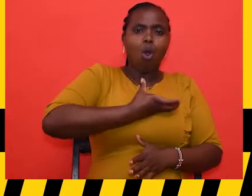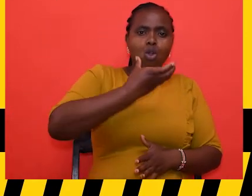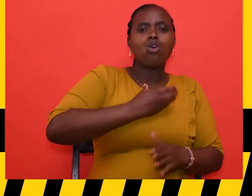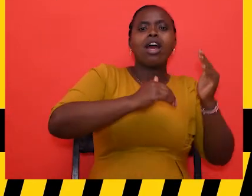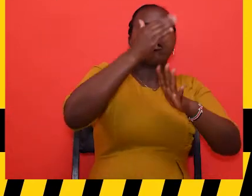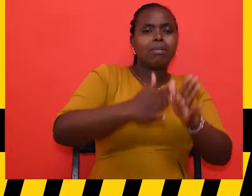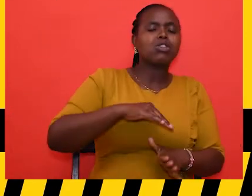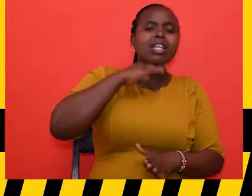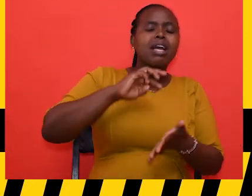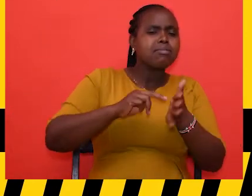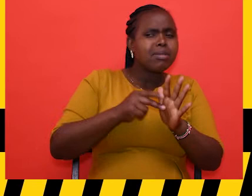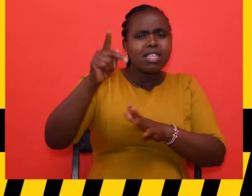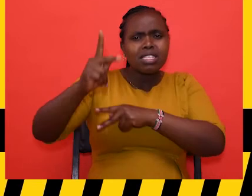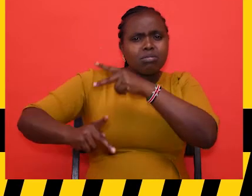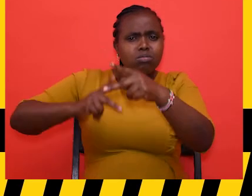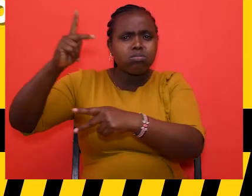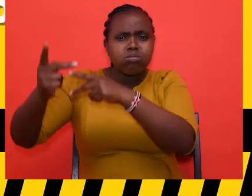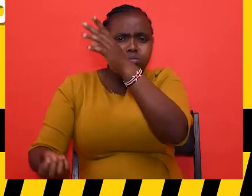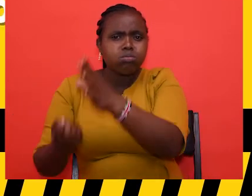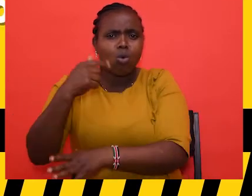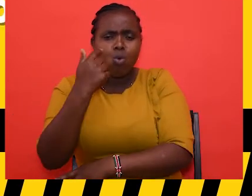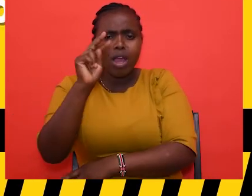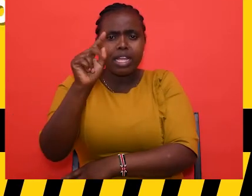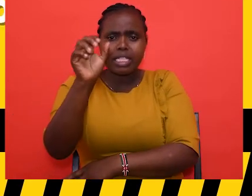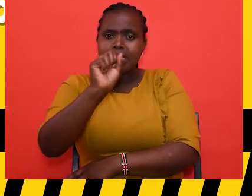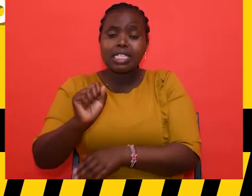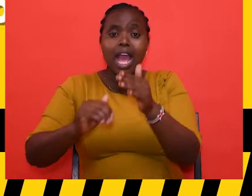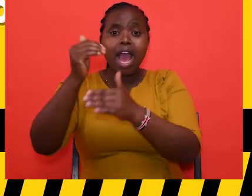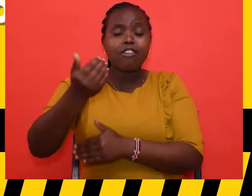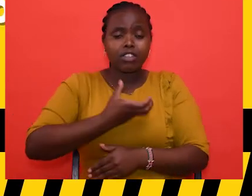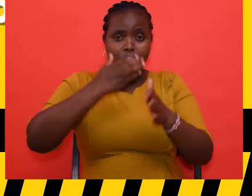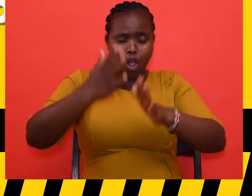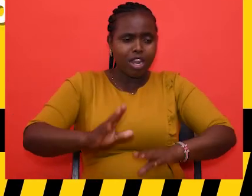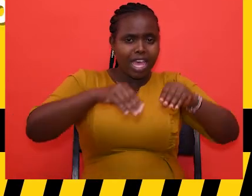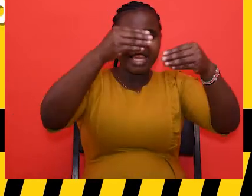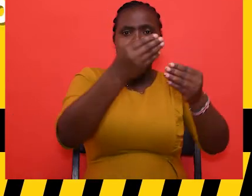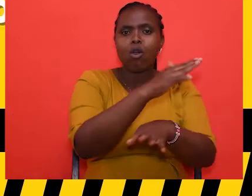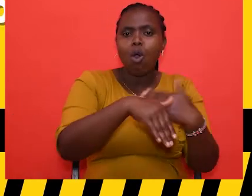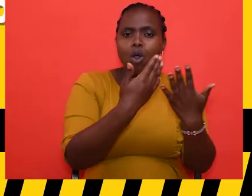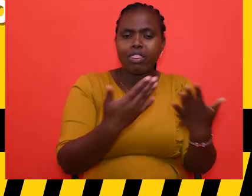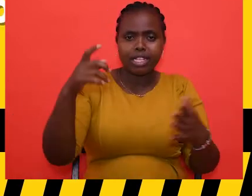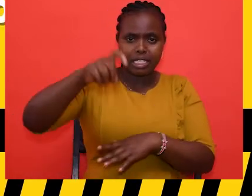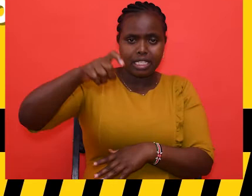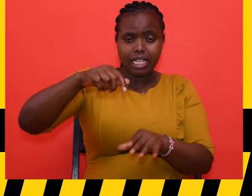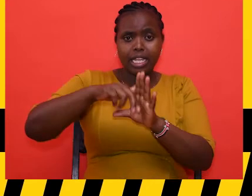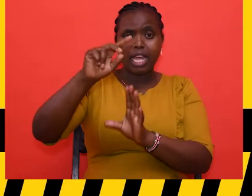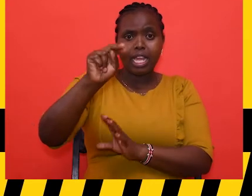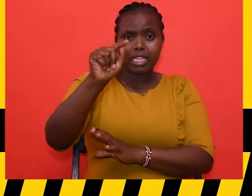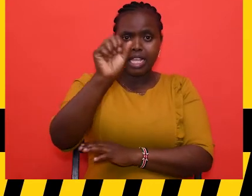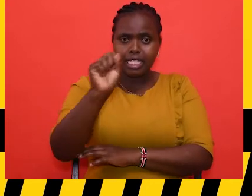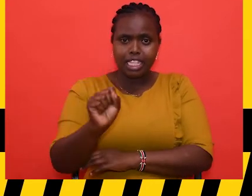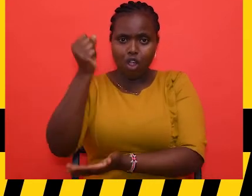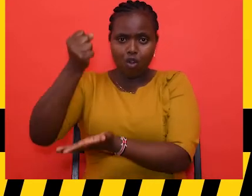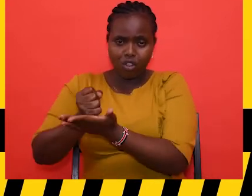transfer. This process will be initiated by the NTSA after the owner of the vehicle submits all the required documents at NTSA offices.